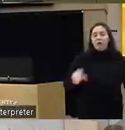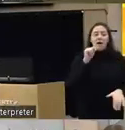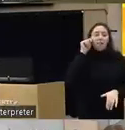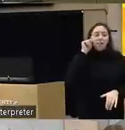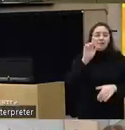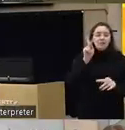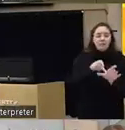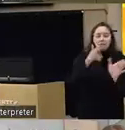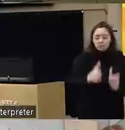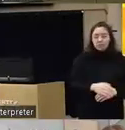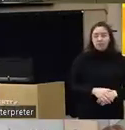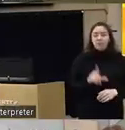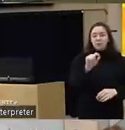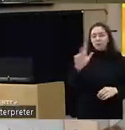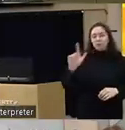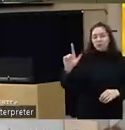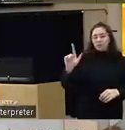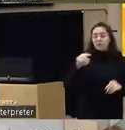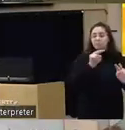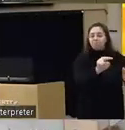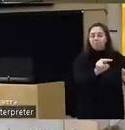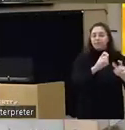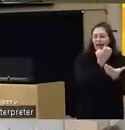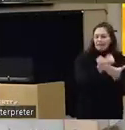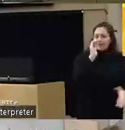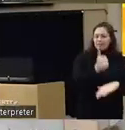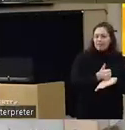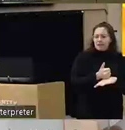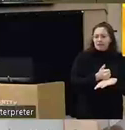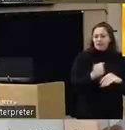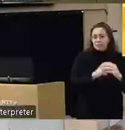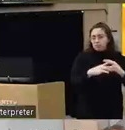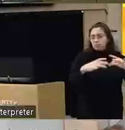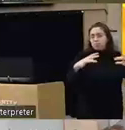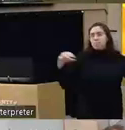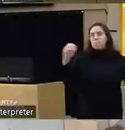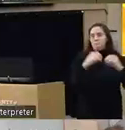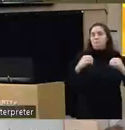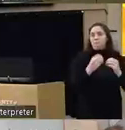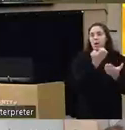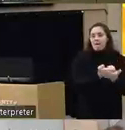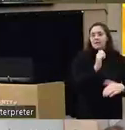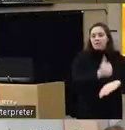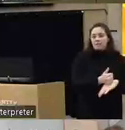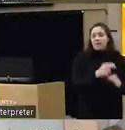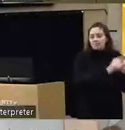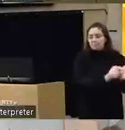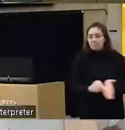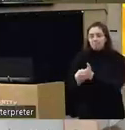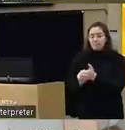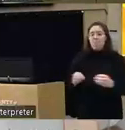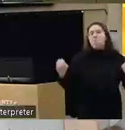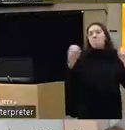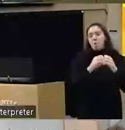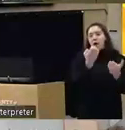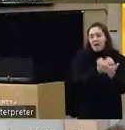February 2023, that looks at what the evidence base is, the growing evidence base. There certainly is more and more